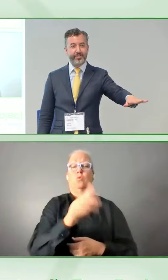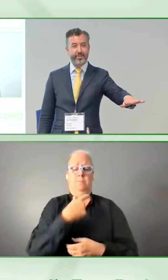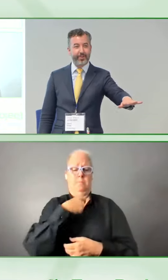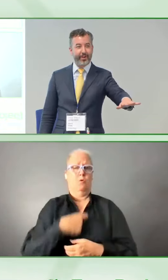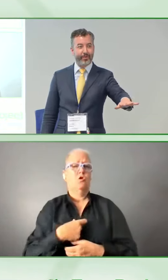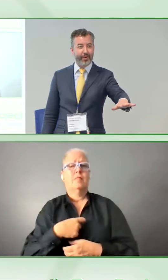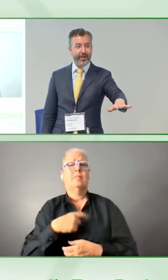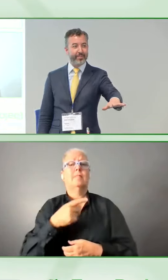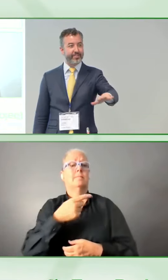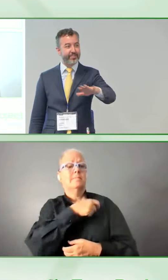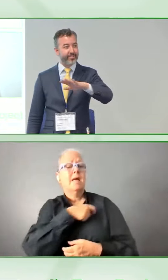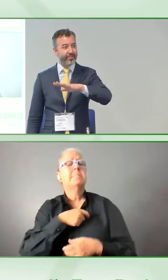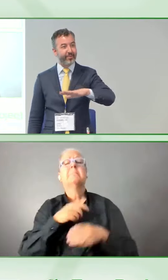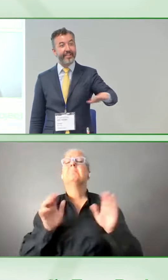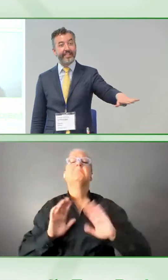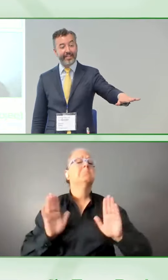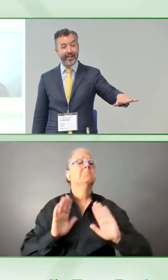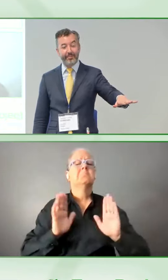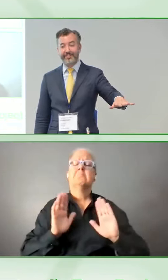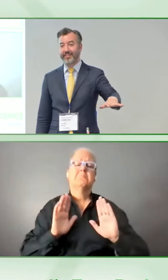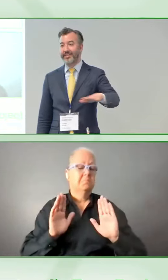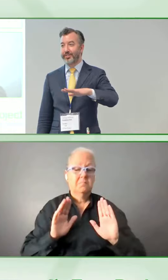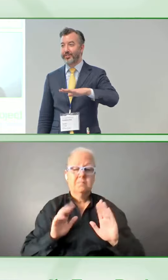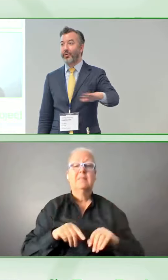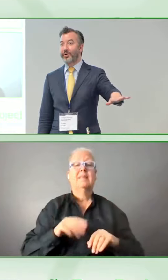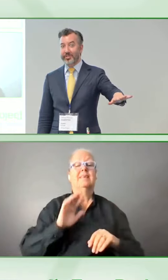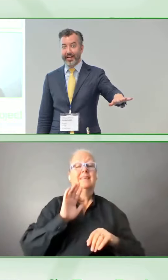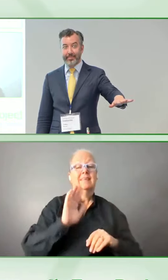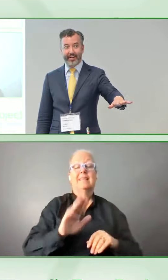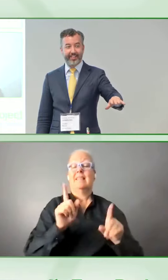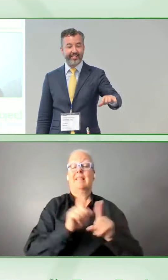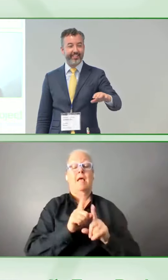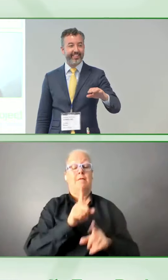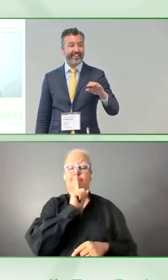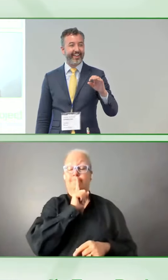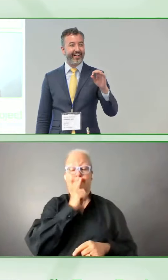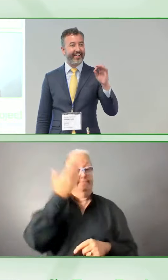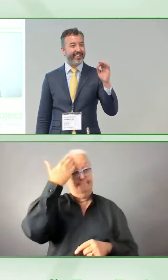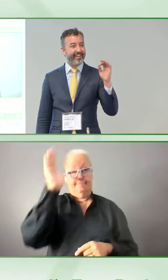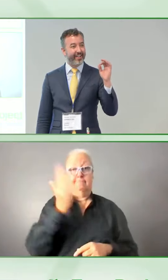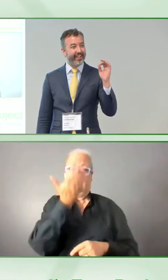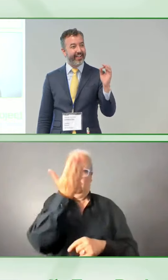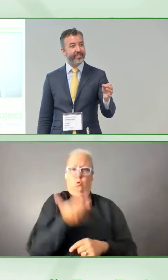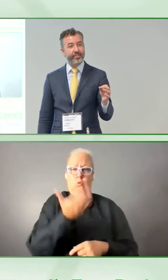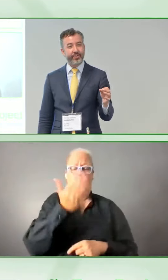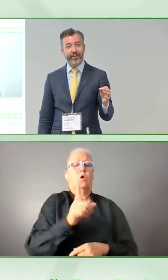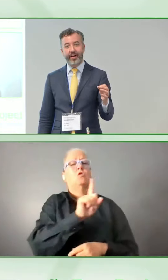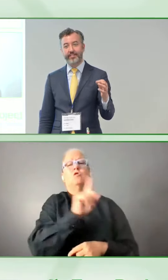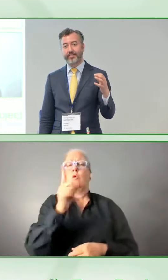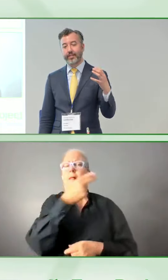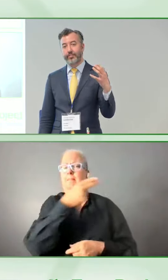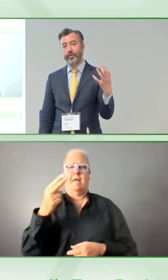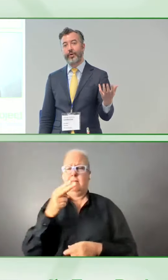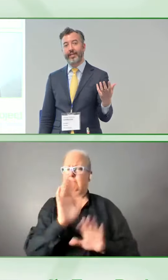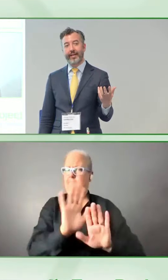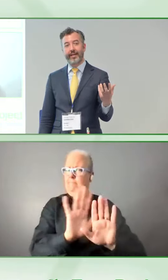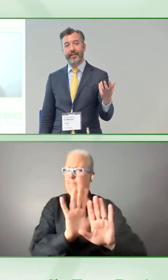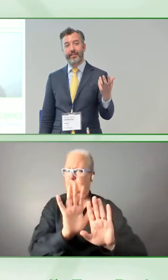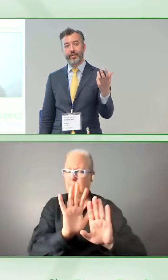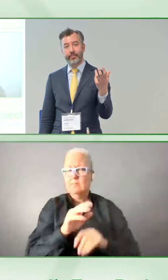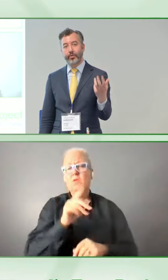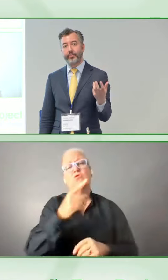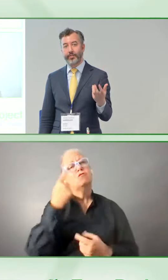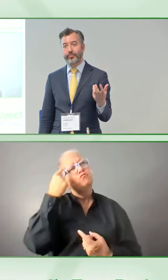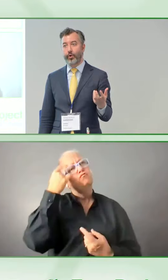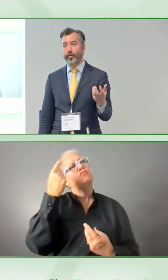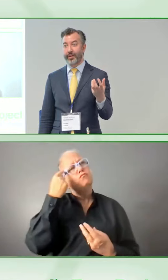fulfill our GDPR requirements. This is completely anonymous, so don't put your name on it. Give us your thoughts so that we can take